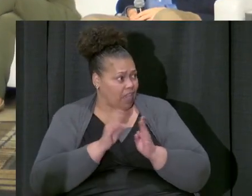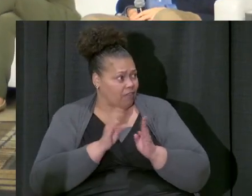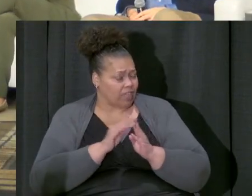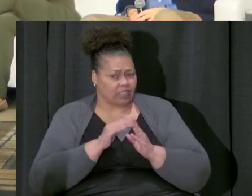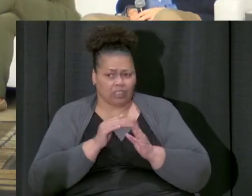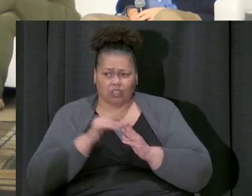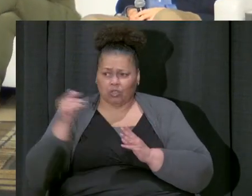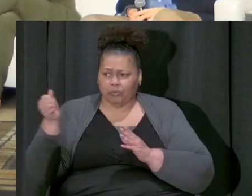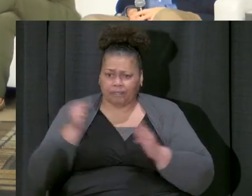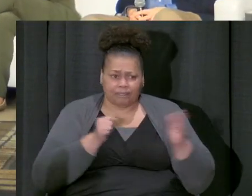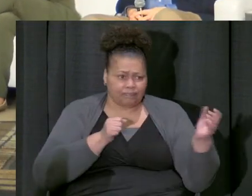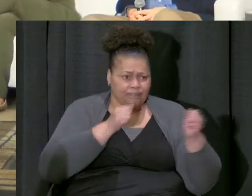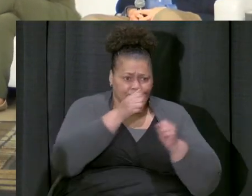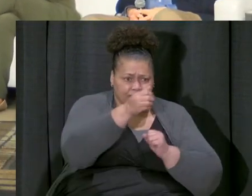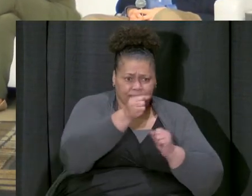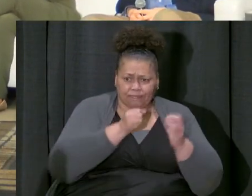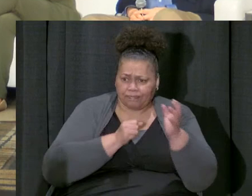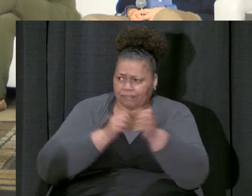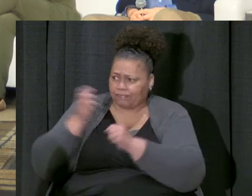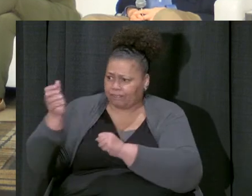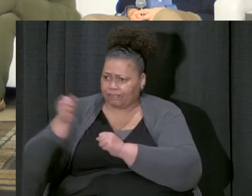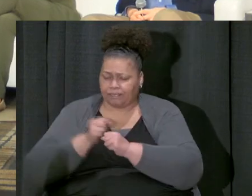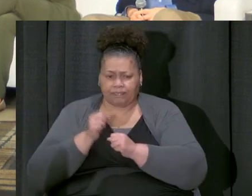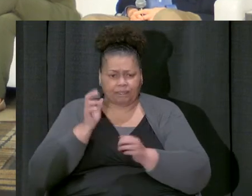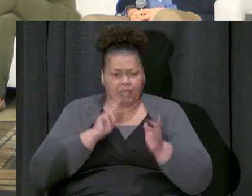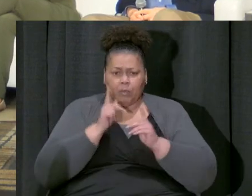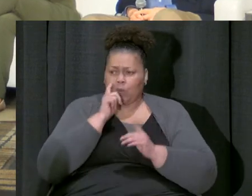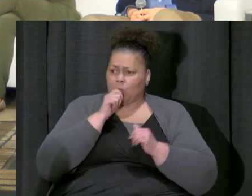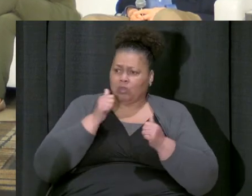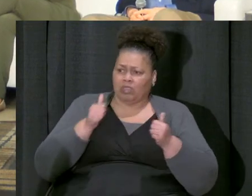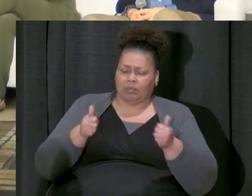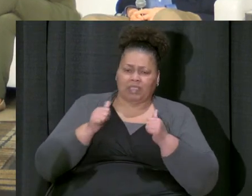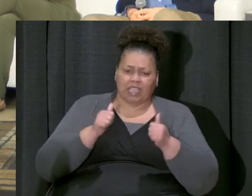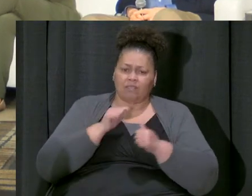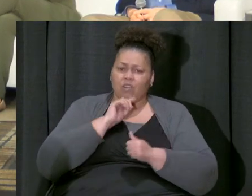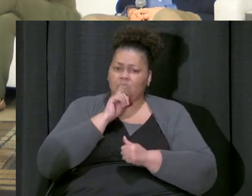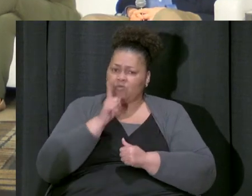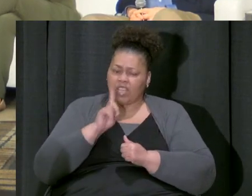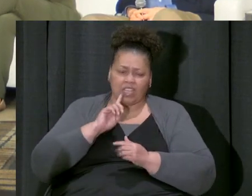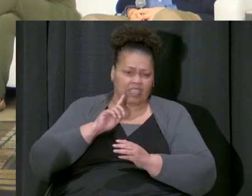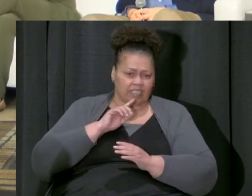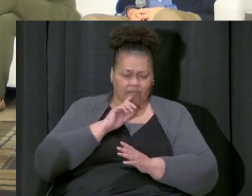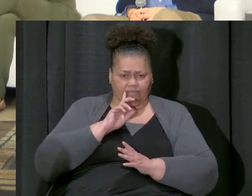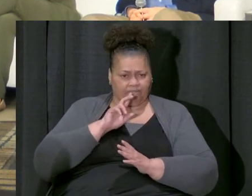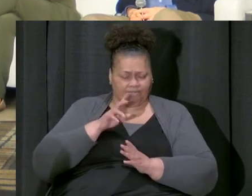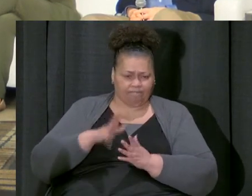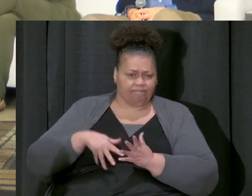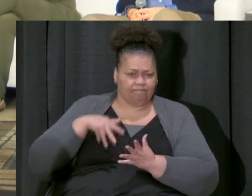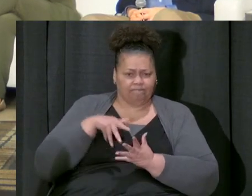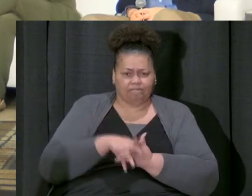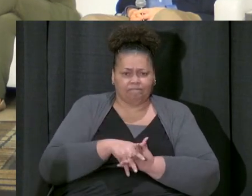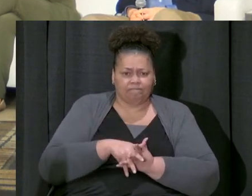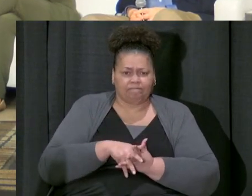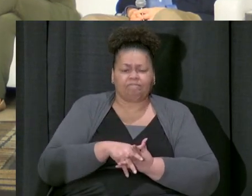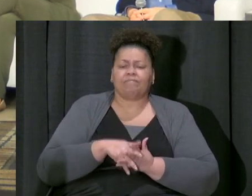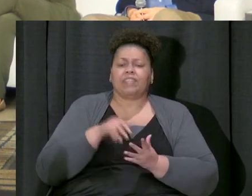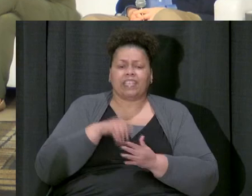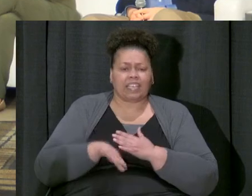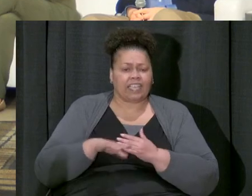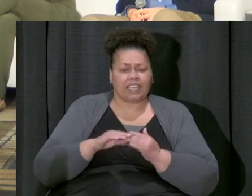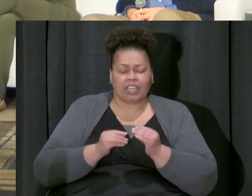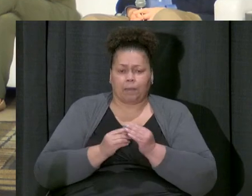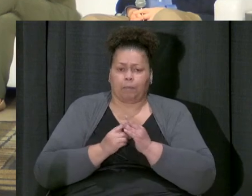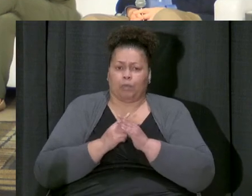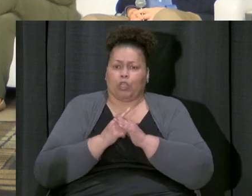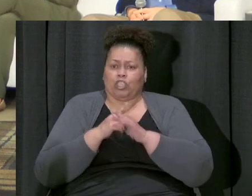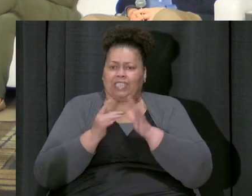these folks who are vested and vetted in emerging technologies and assistive or